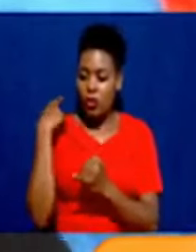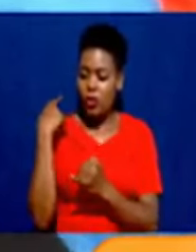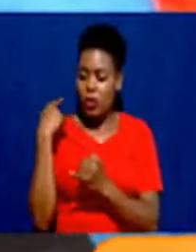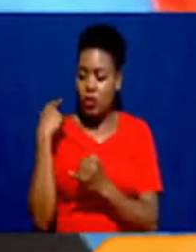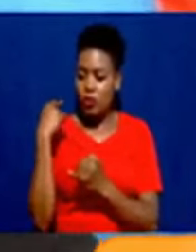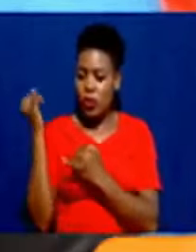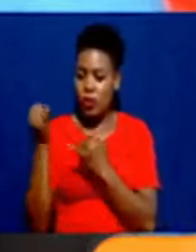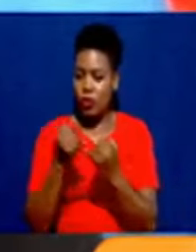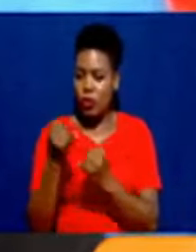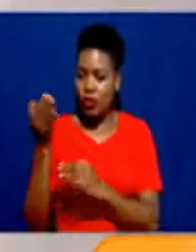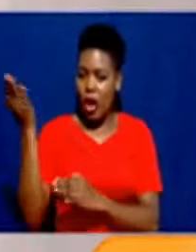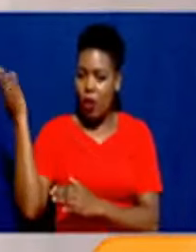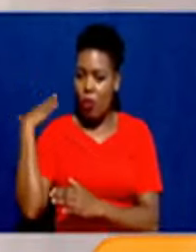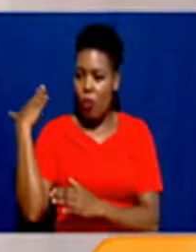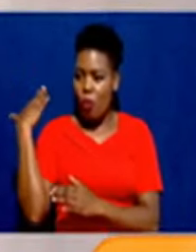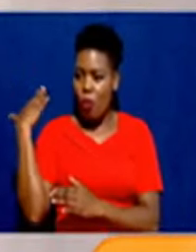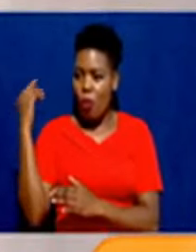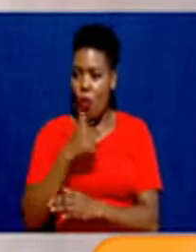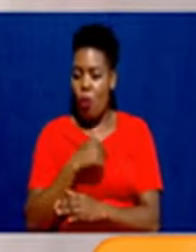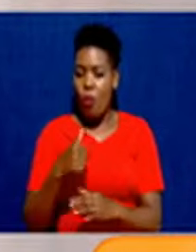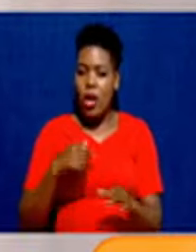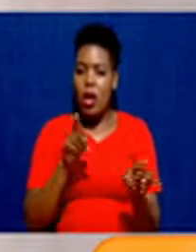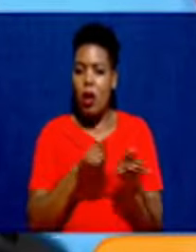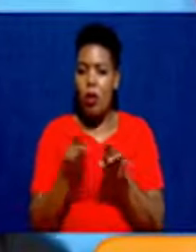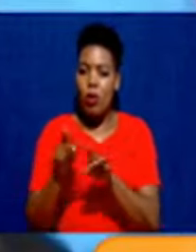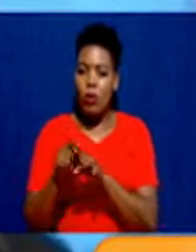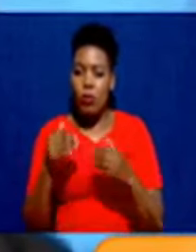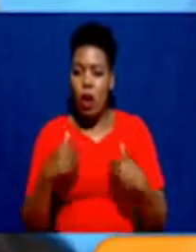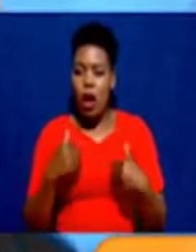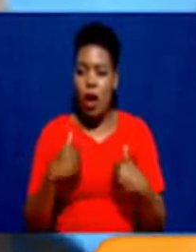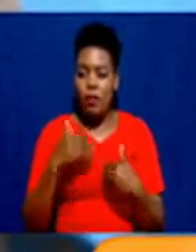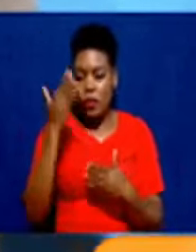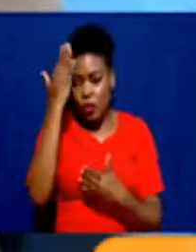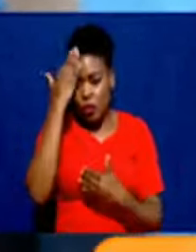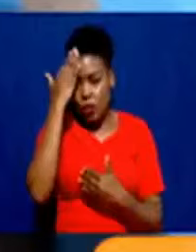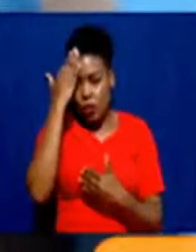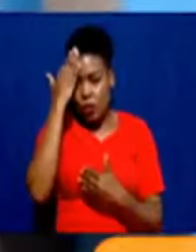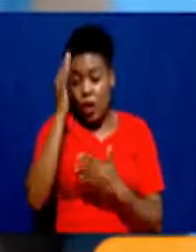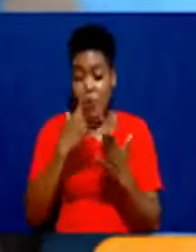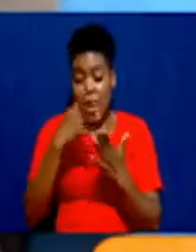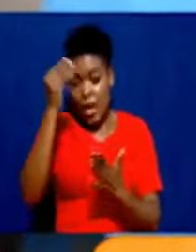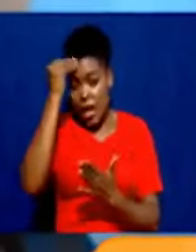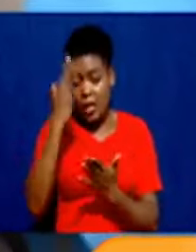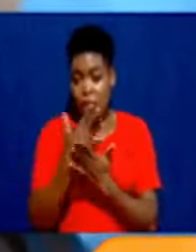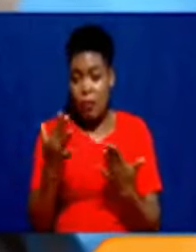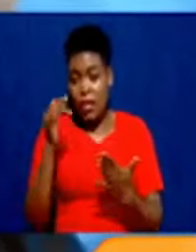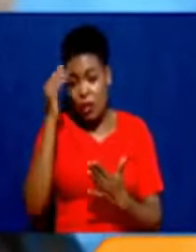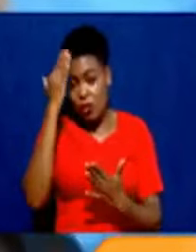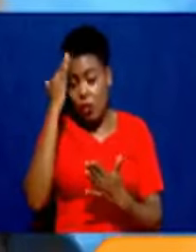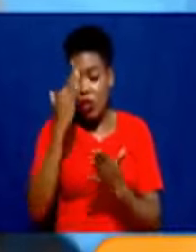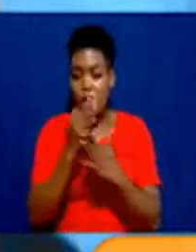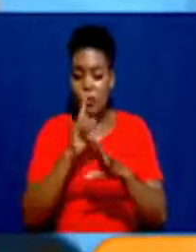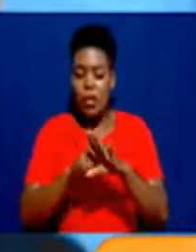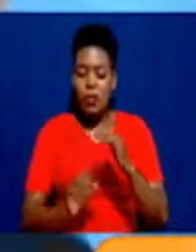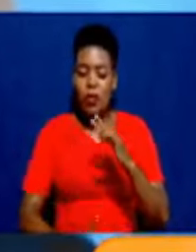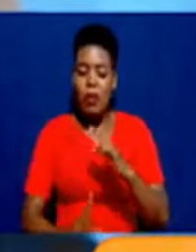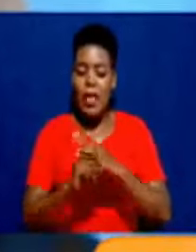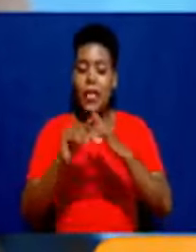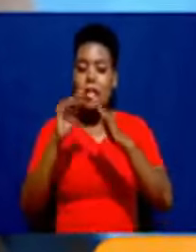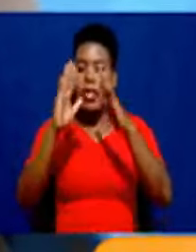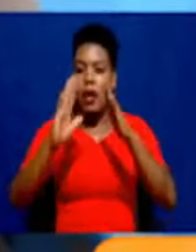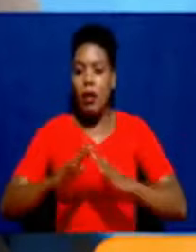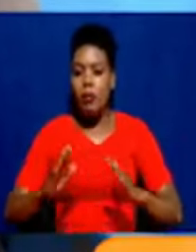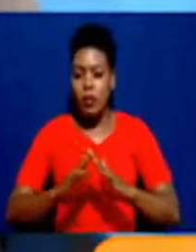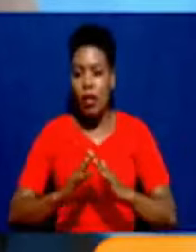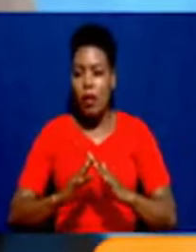really gained a lot of traction. We also have discovered something because, sometimes you have emergency housing.